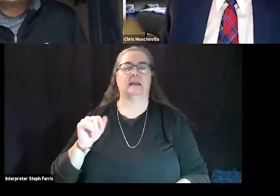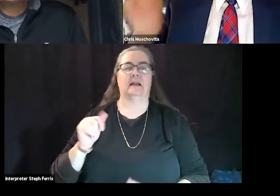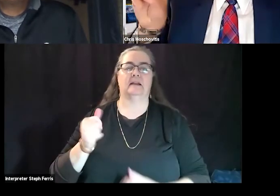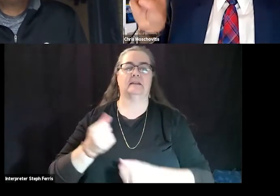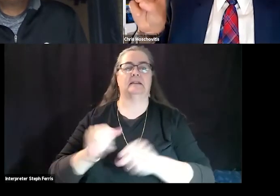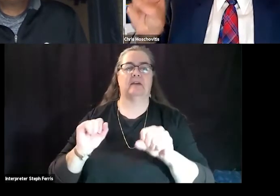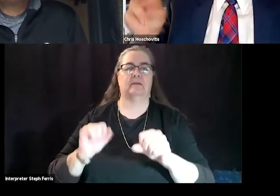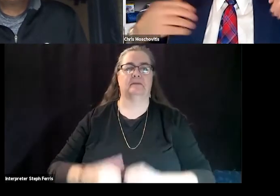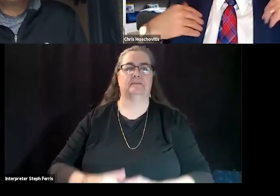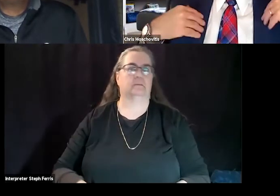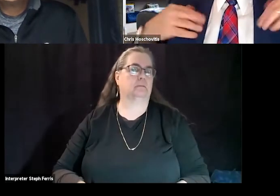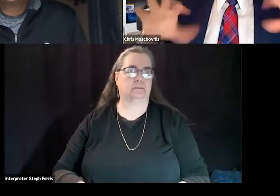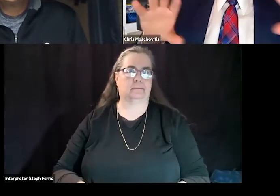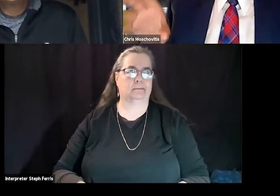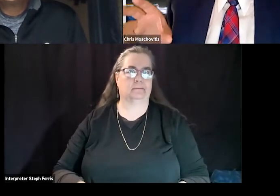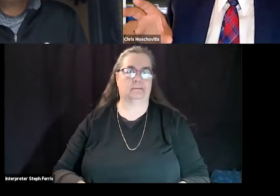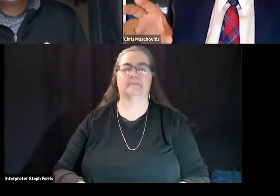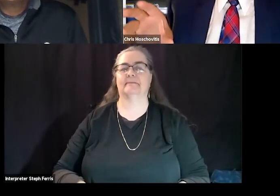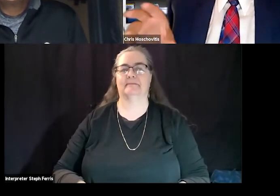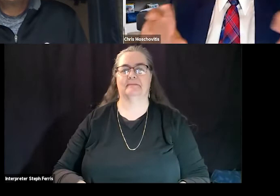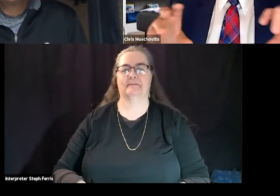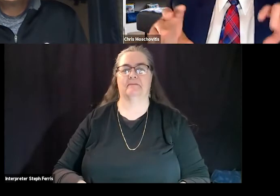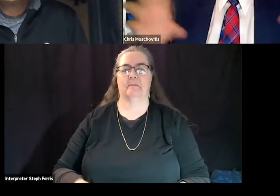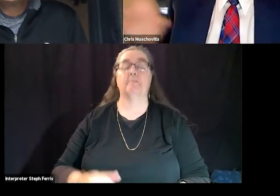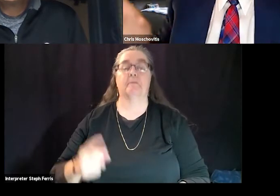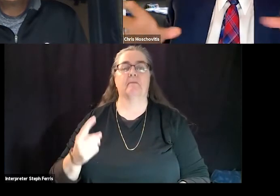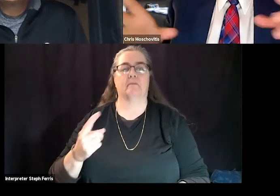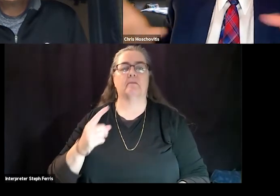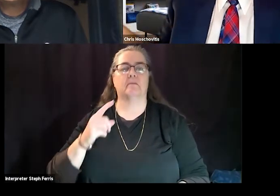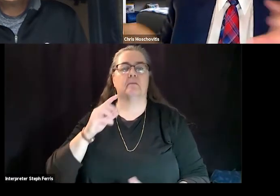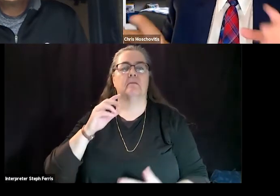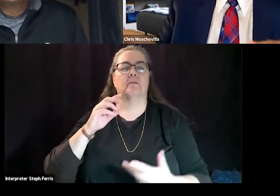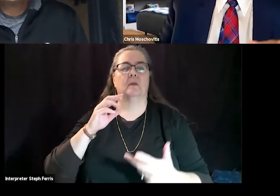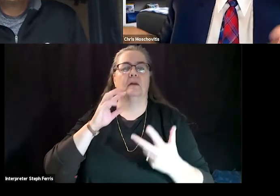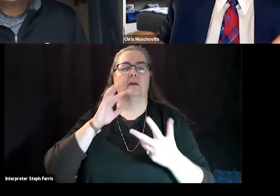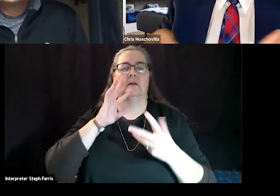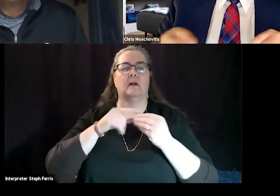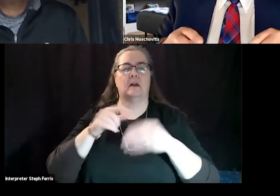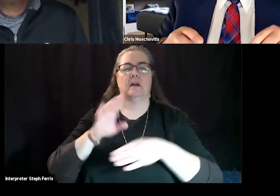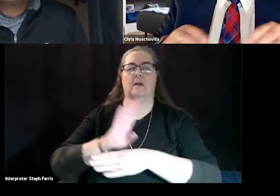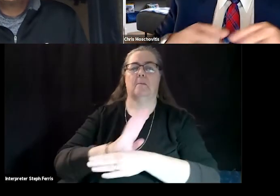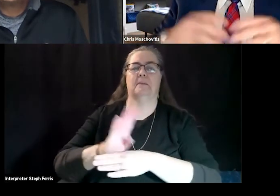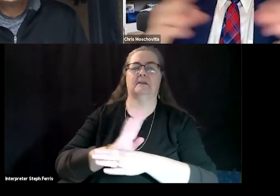the my data part. I'm not talking about the individual data. You know, I operate in the business environment